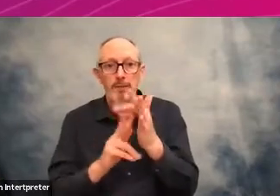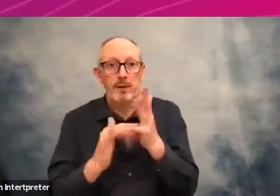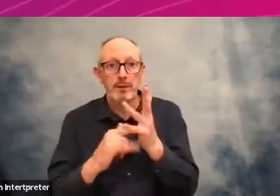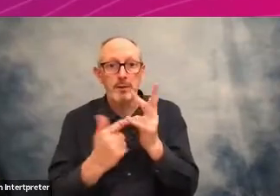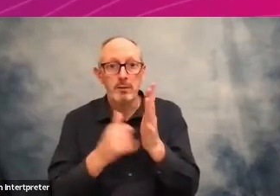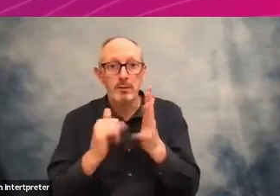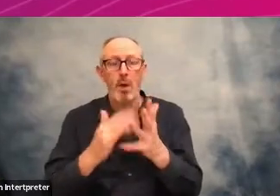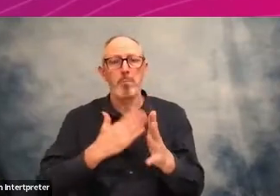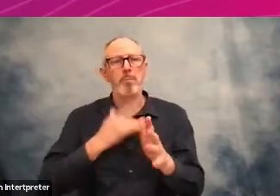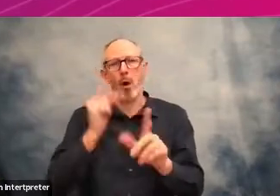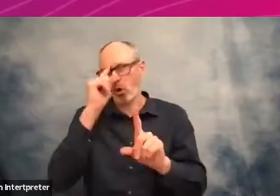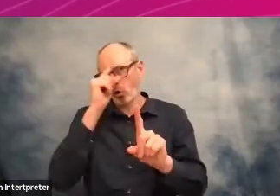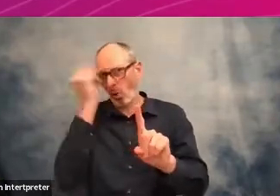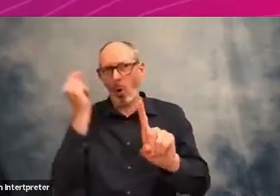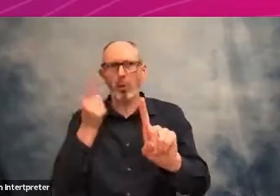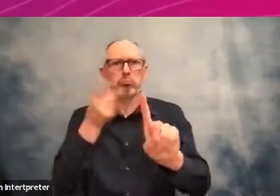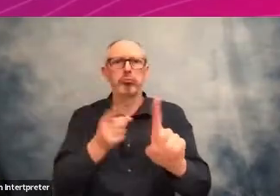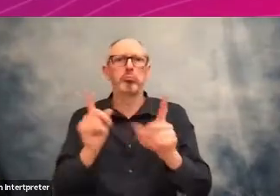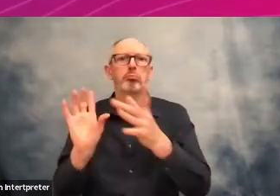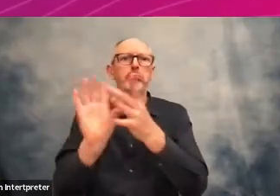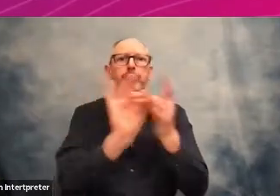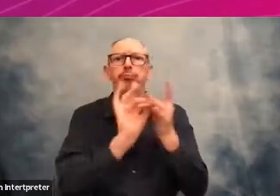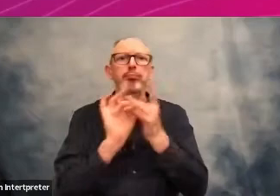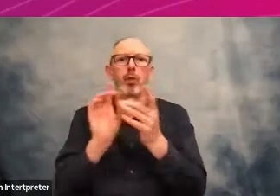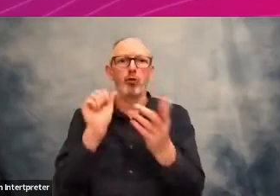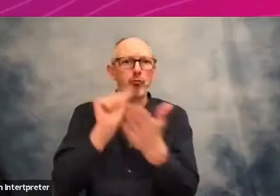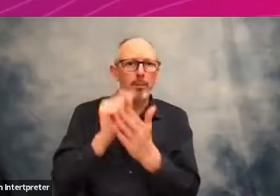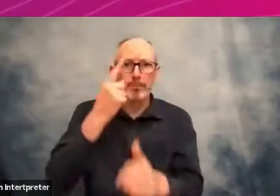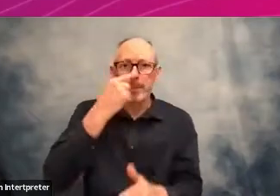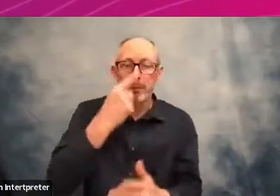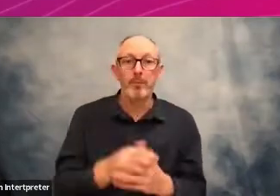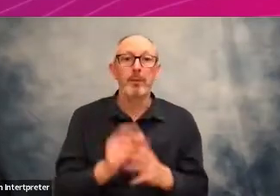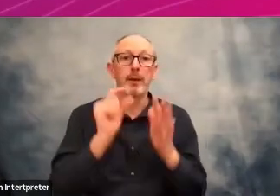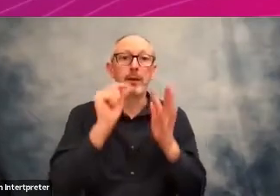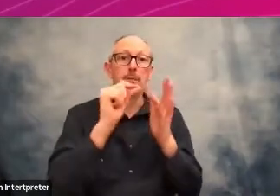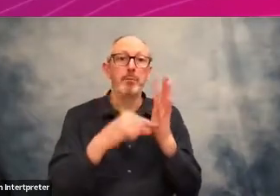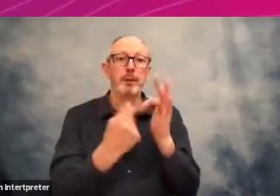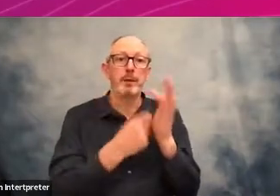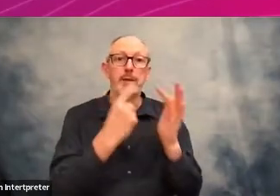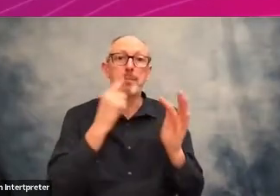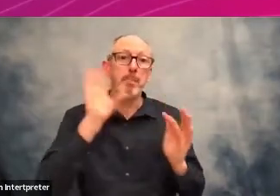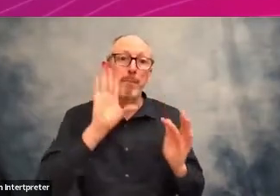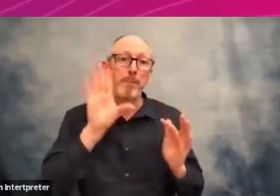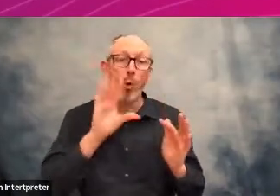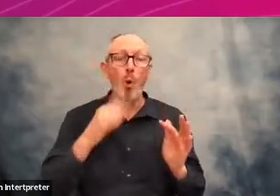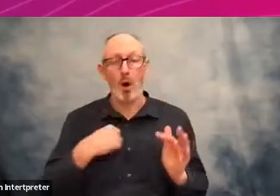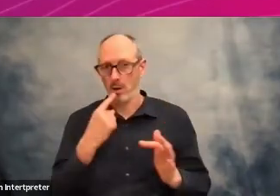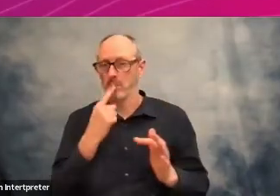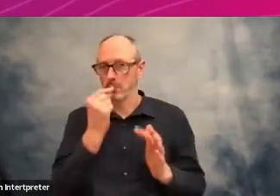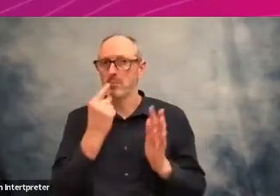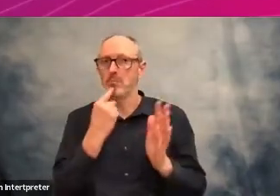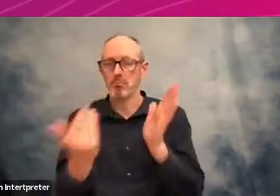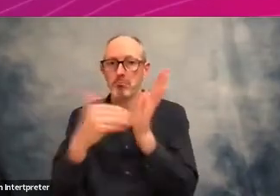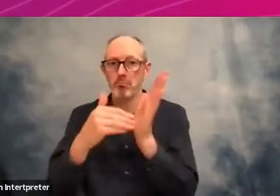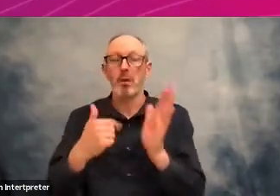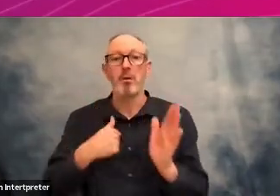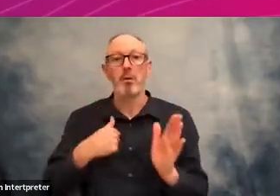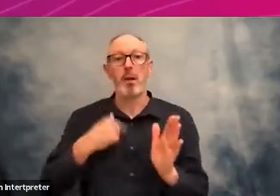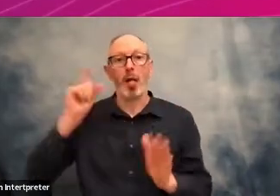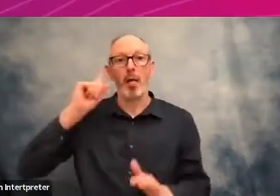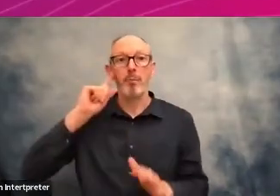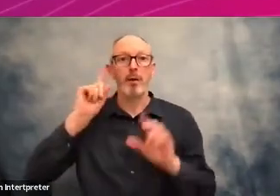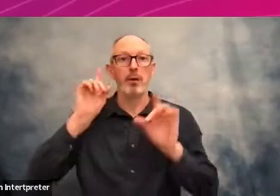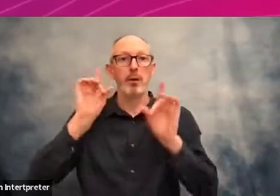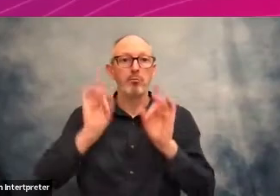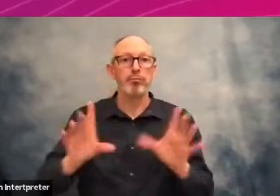always to connect you with the right people. As Pete mentioned earlier, it would be remiss of me not to mention that our name is currently LaunchVic, but we are